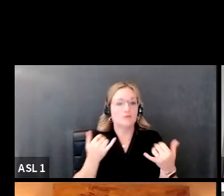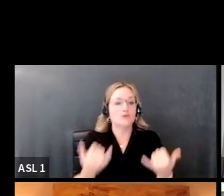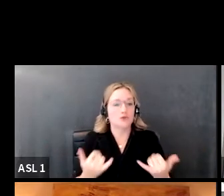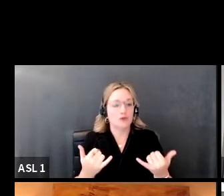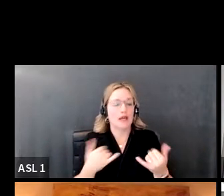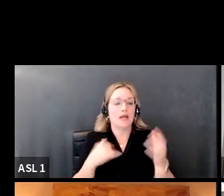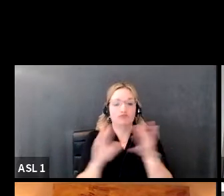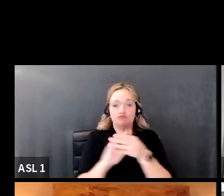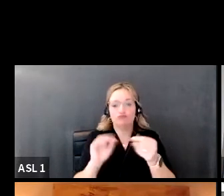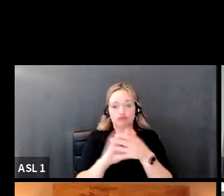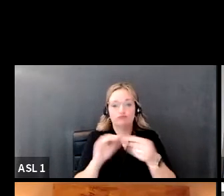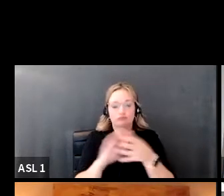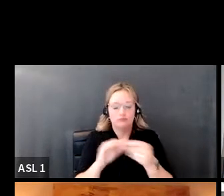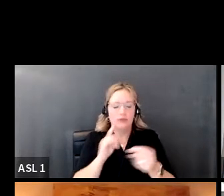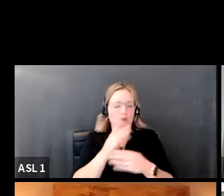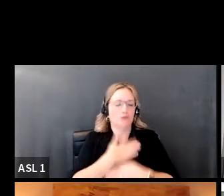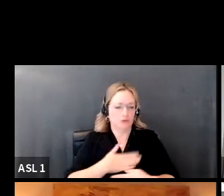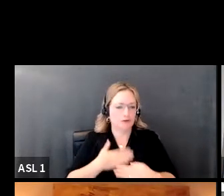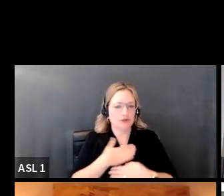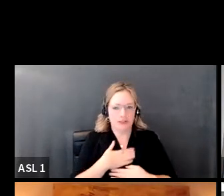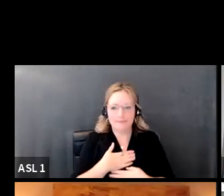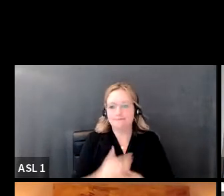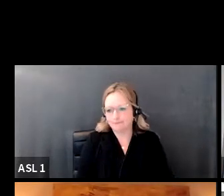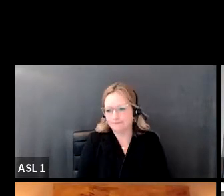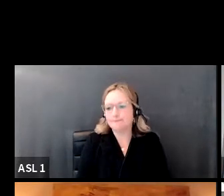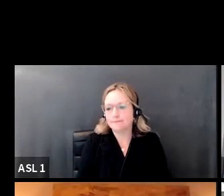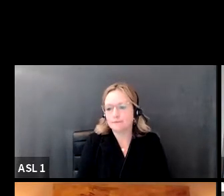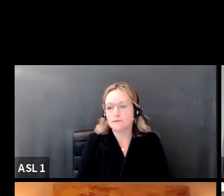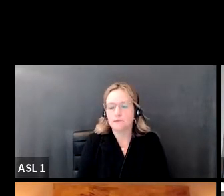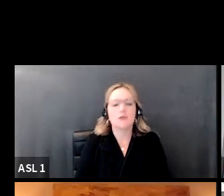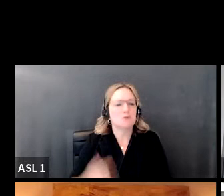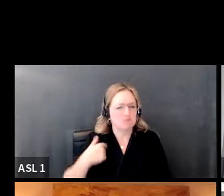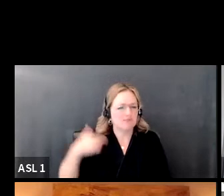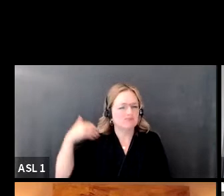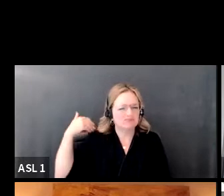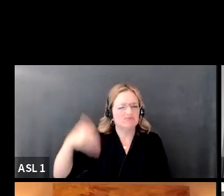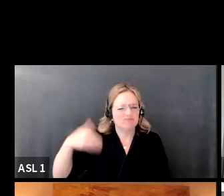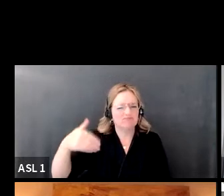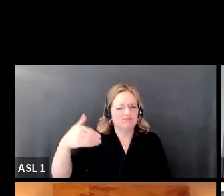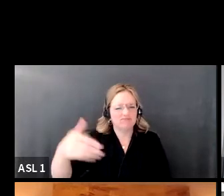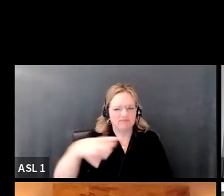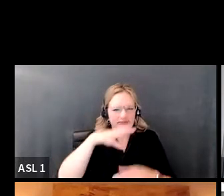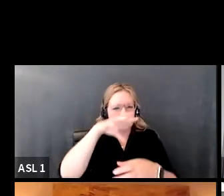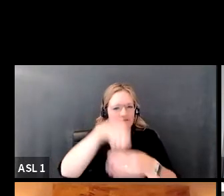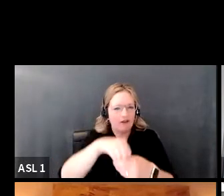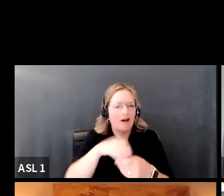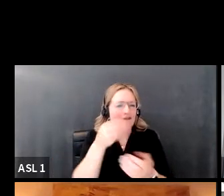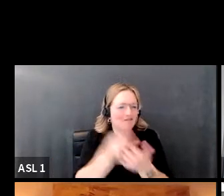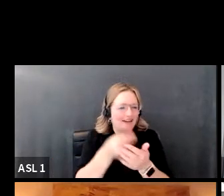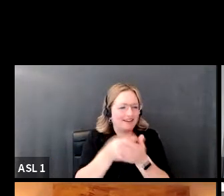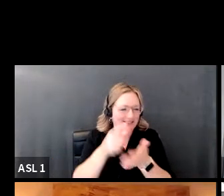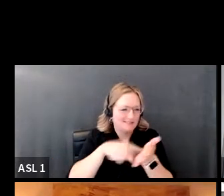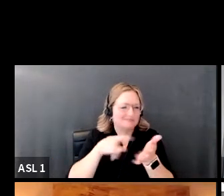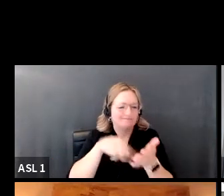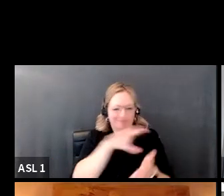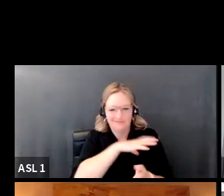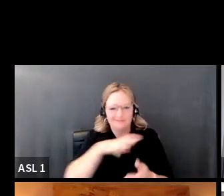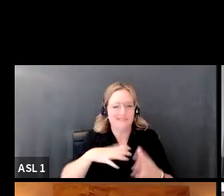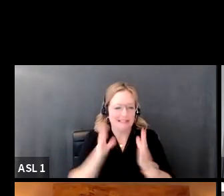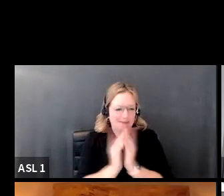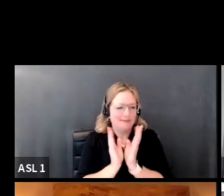today and certainly have attended past finance and audit committee meetings over